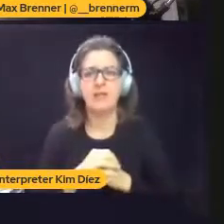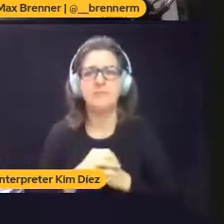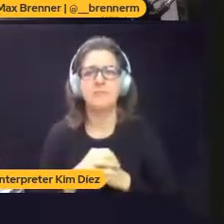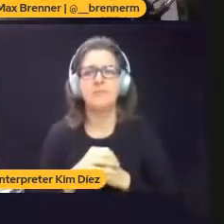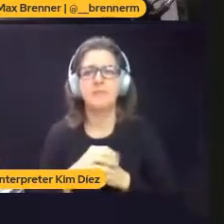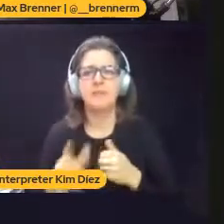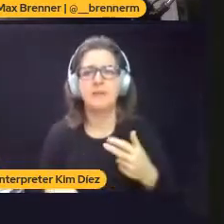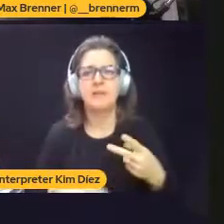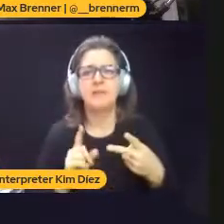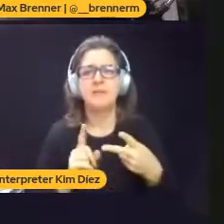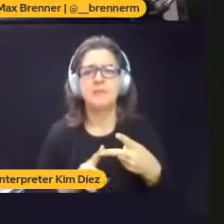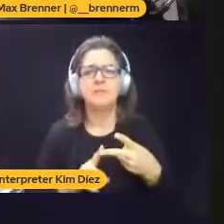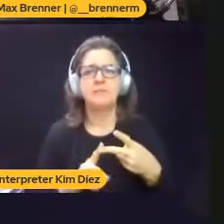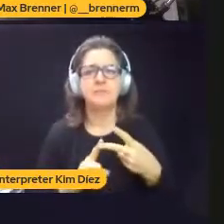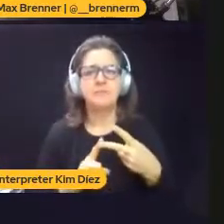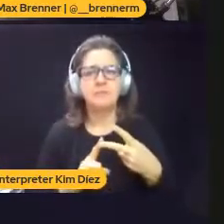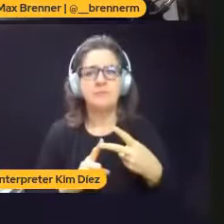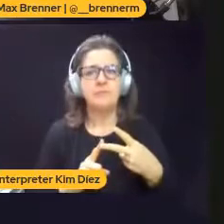how to continue.